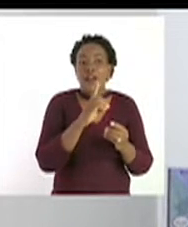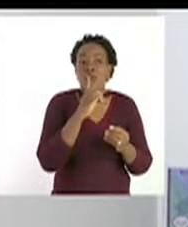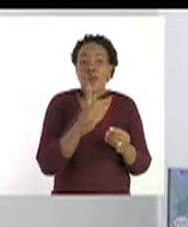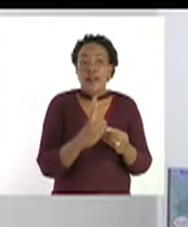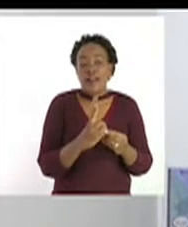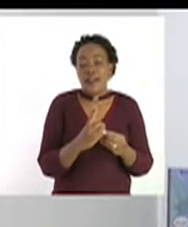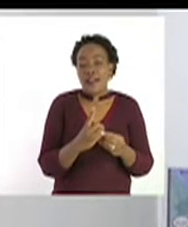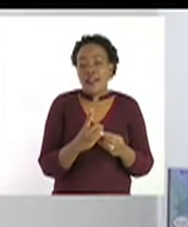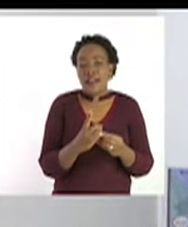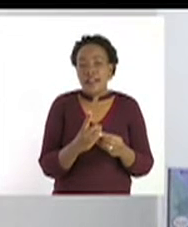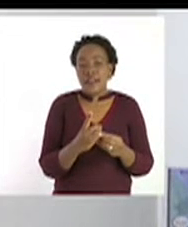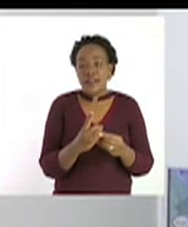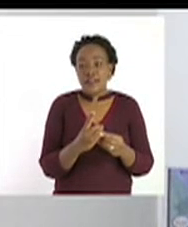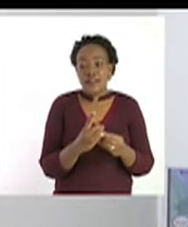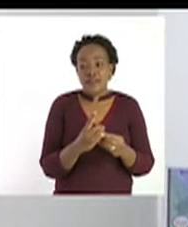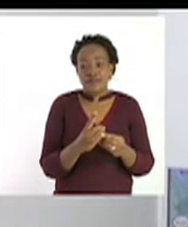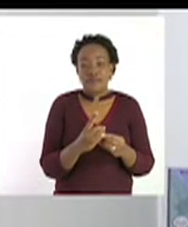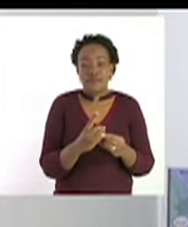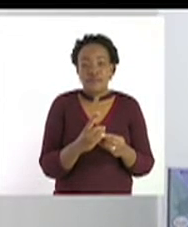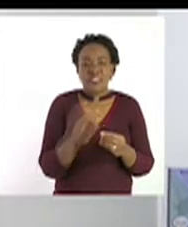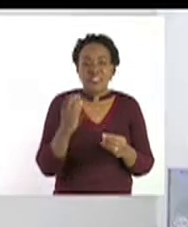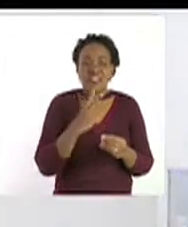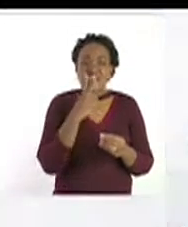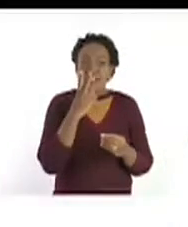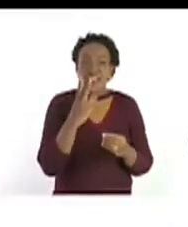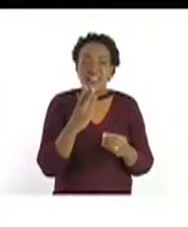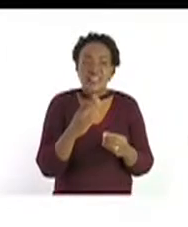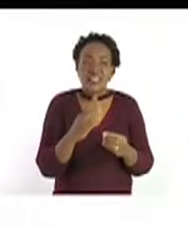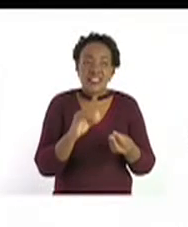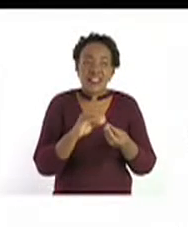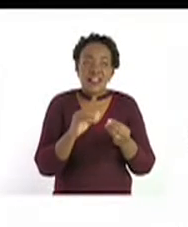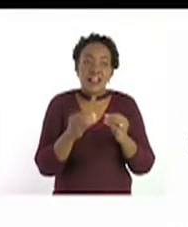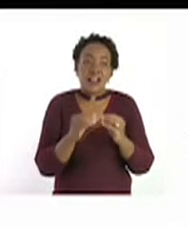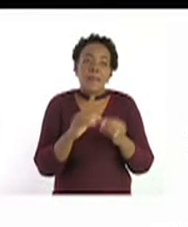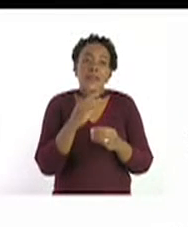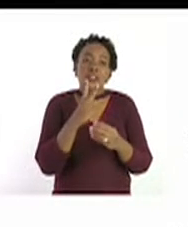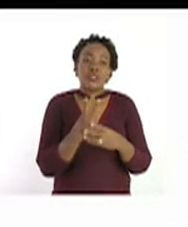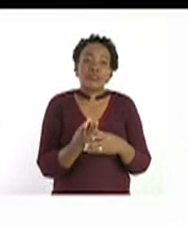Let's now check number 2.